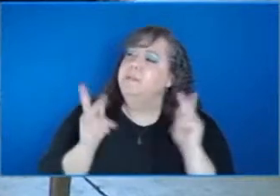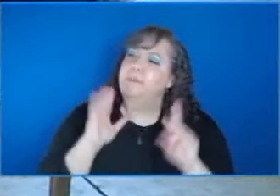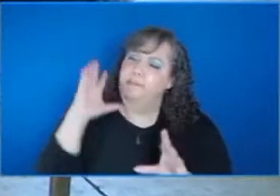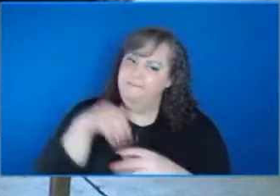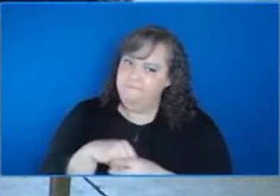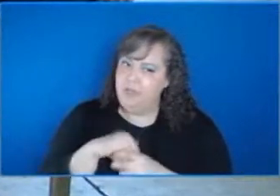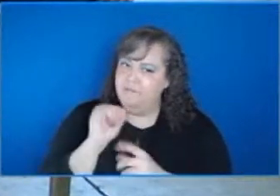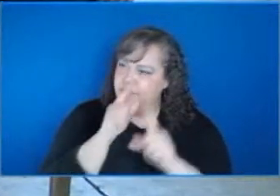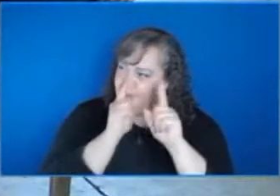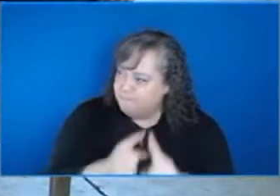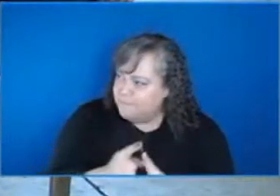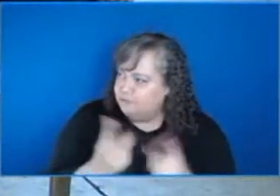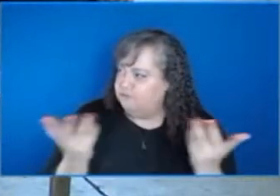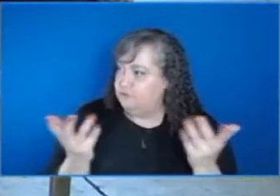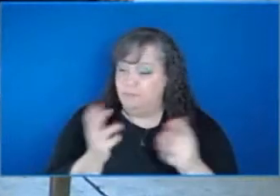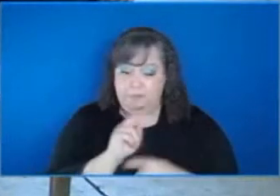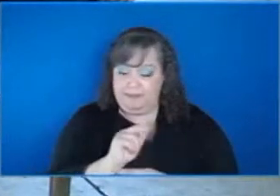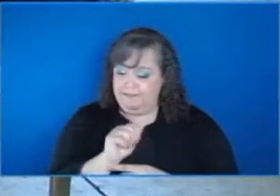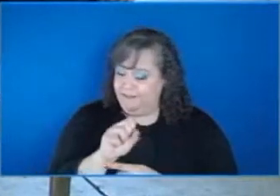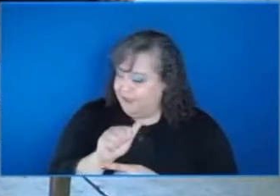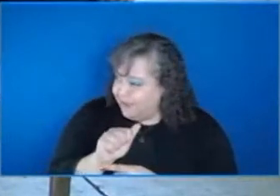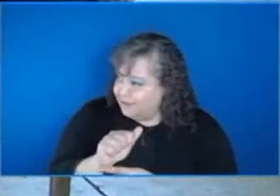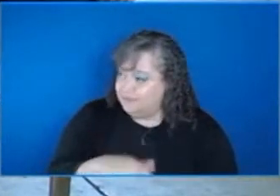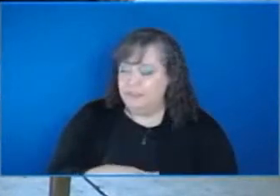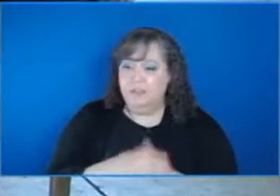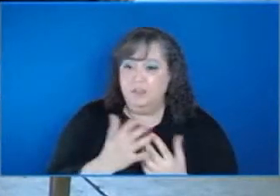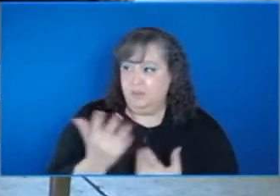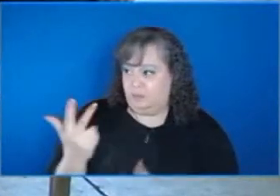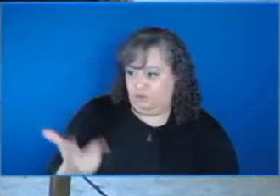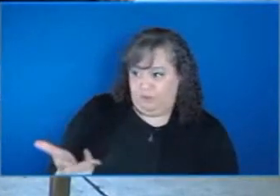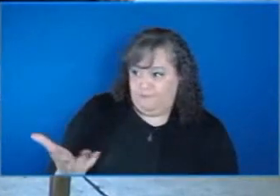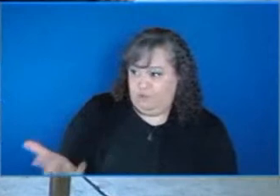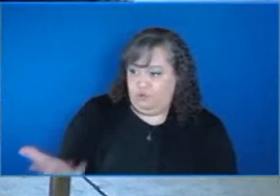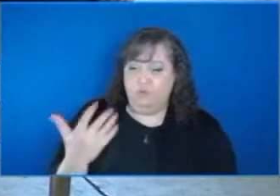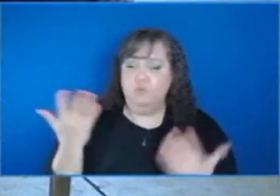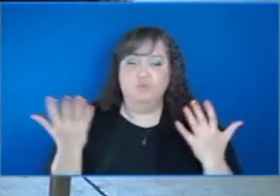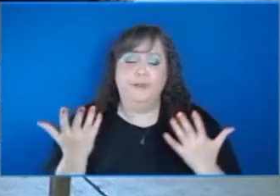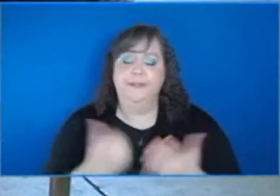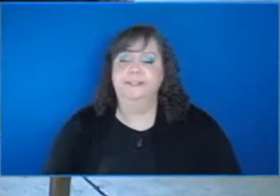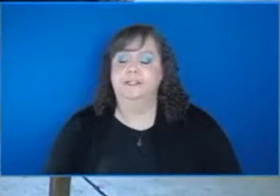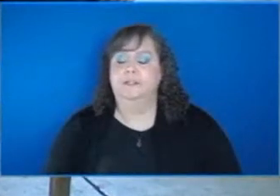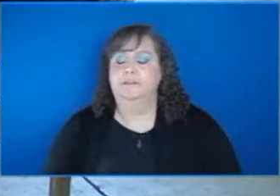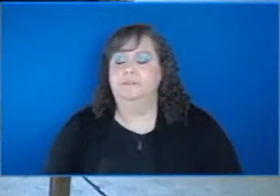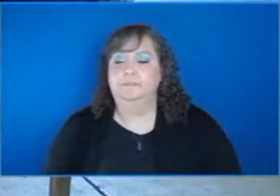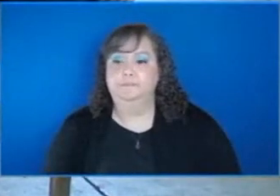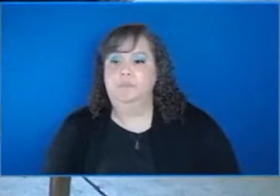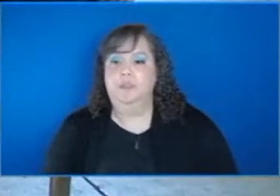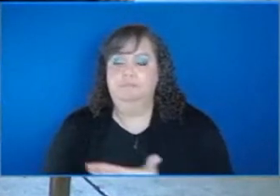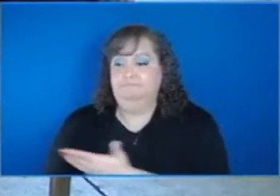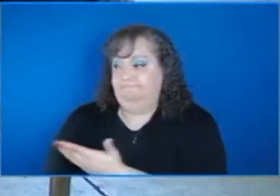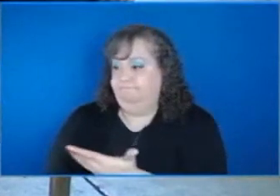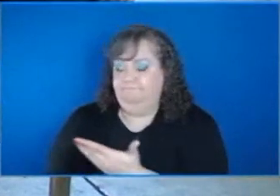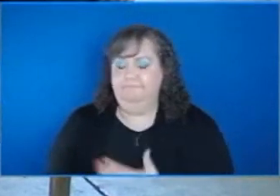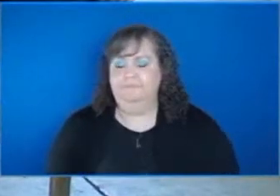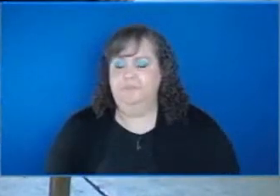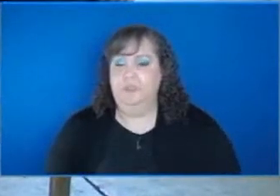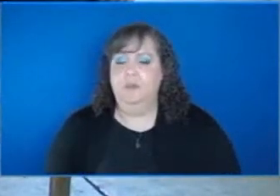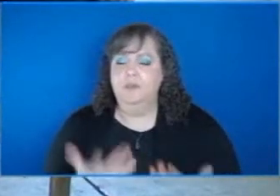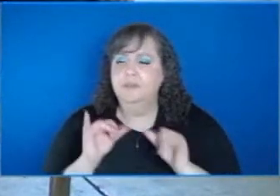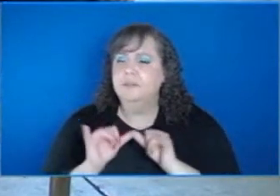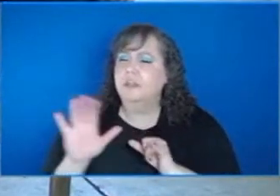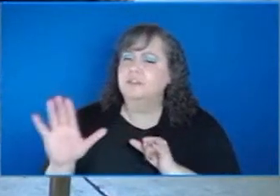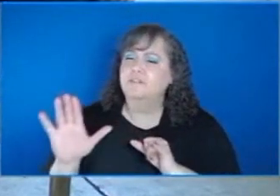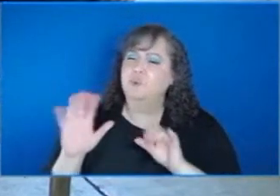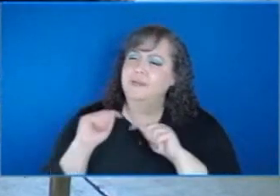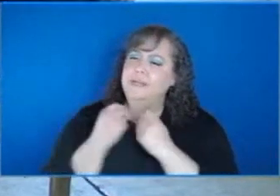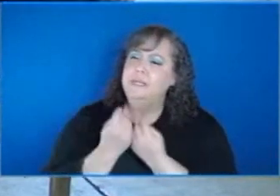of NASA, even just represented by the three of you. I'll pass it over to you guys. Let's see. Yeah. What's the size of your team